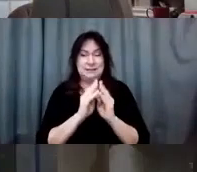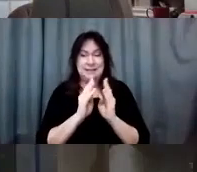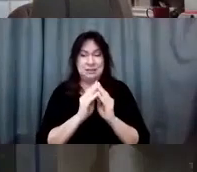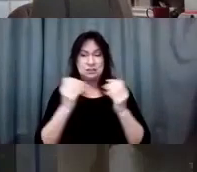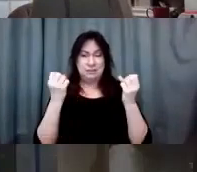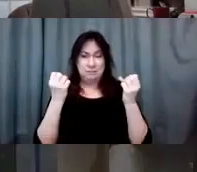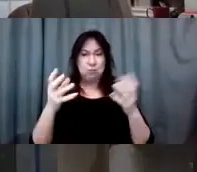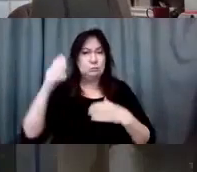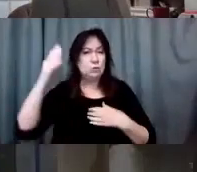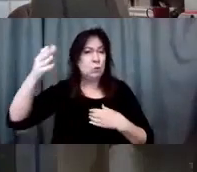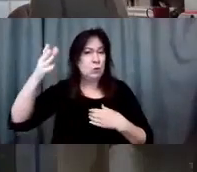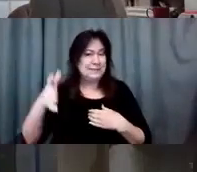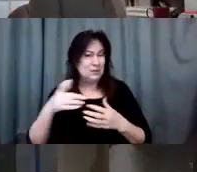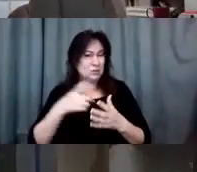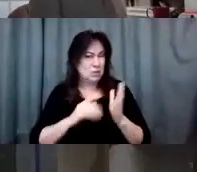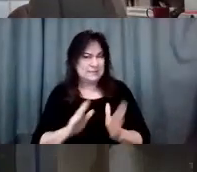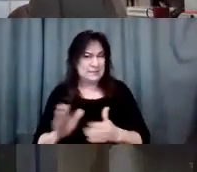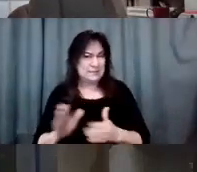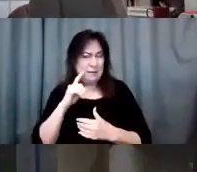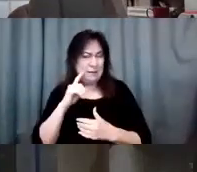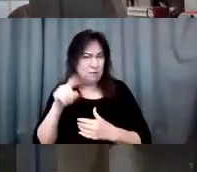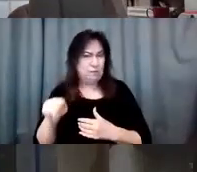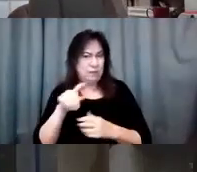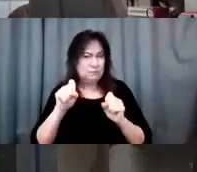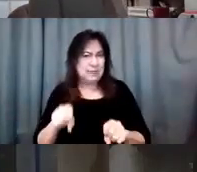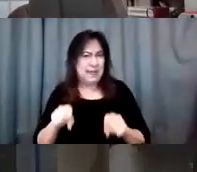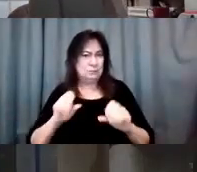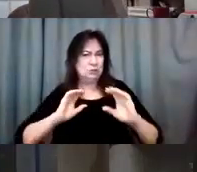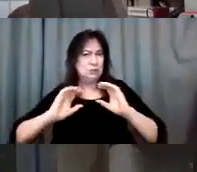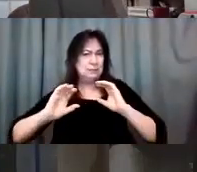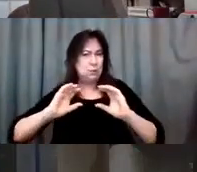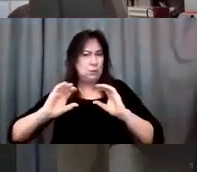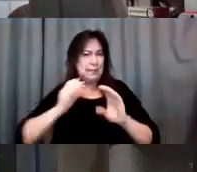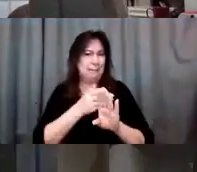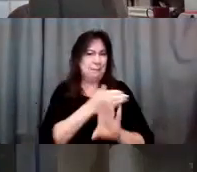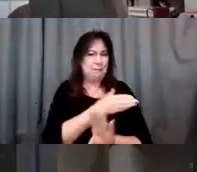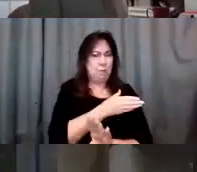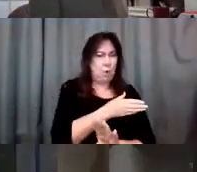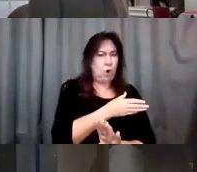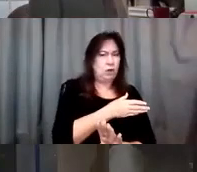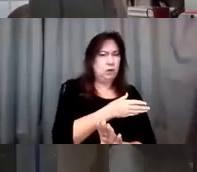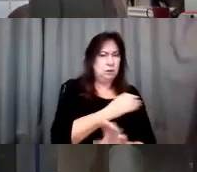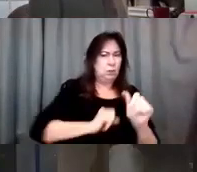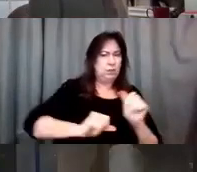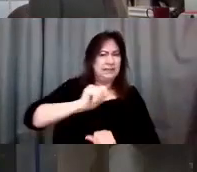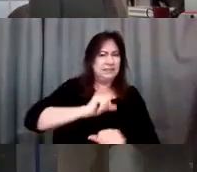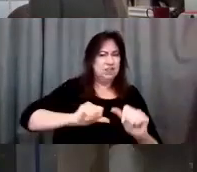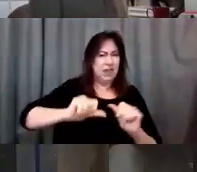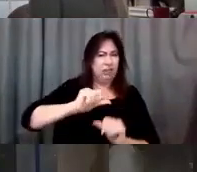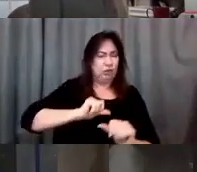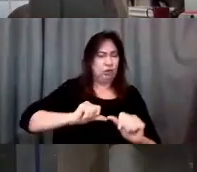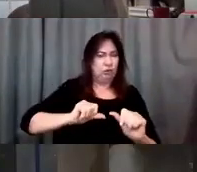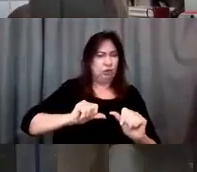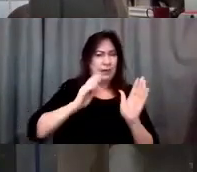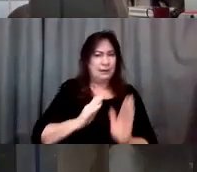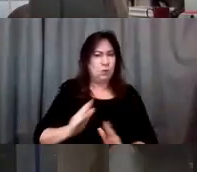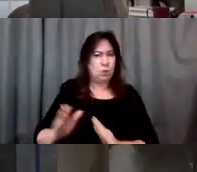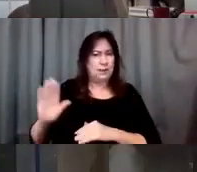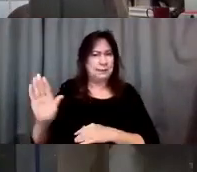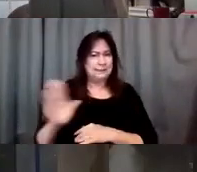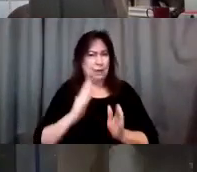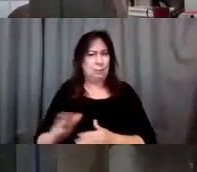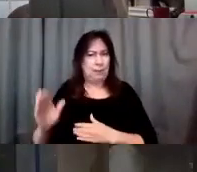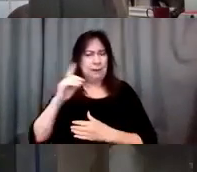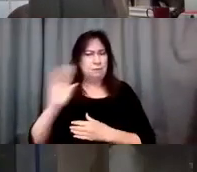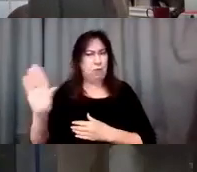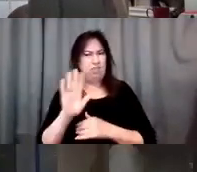multiple presenters, what the plan is for them to be able to communicate ahead of time with each other and organize a plan for